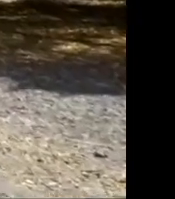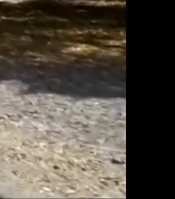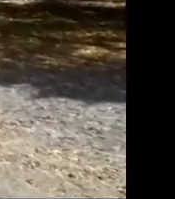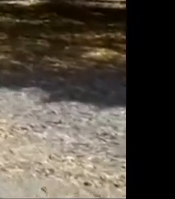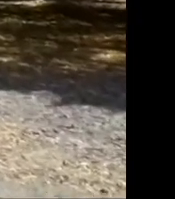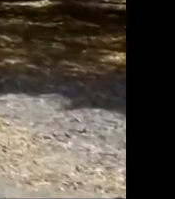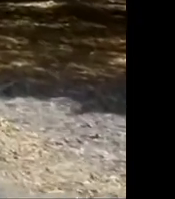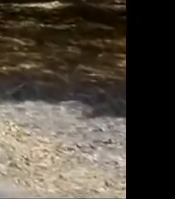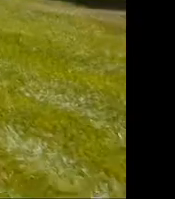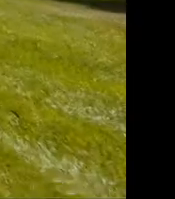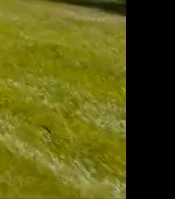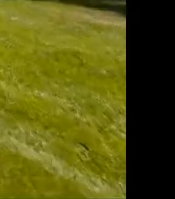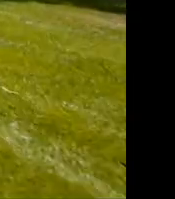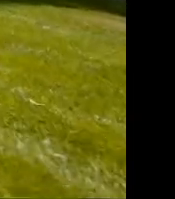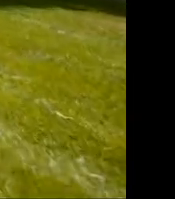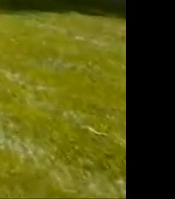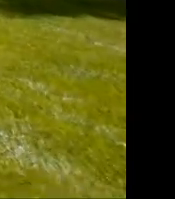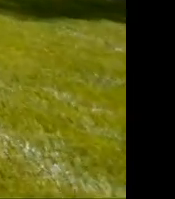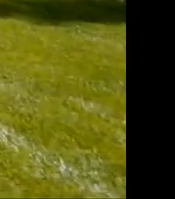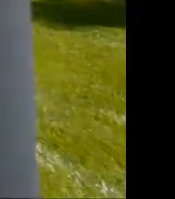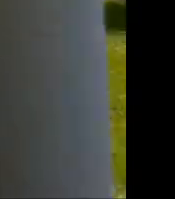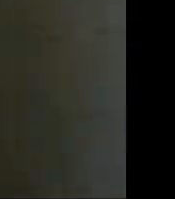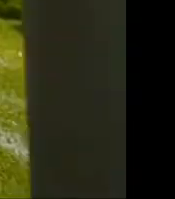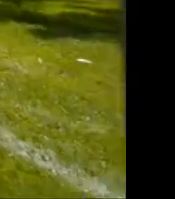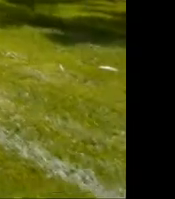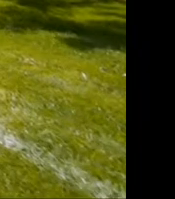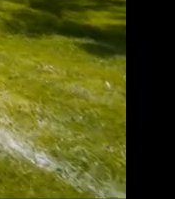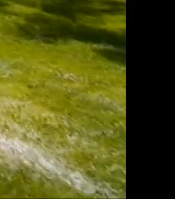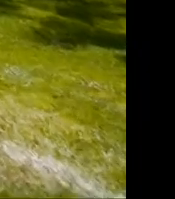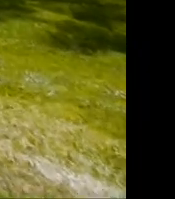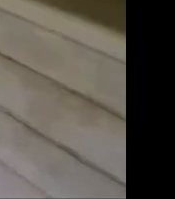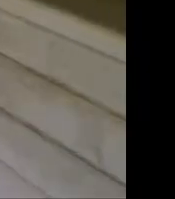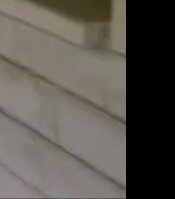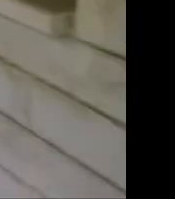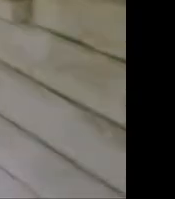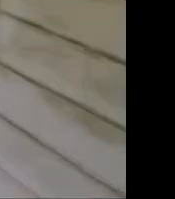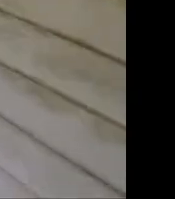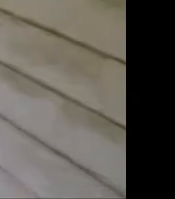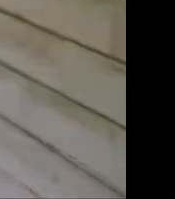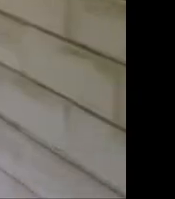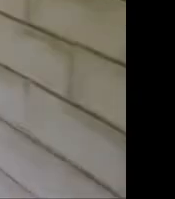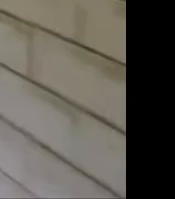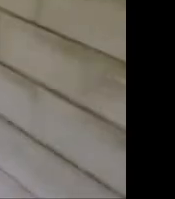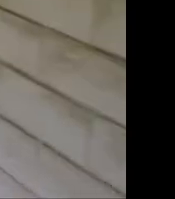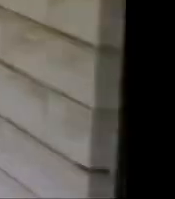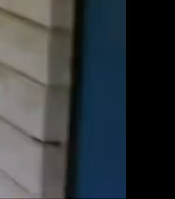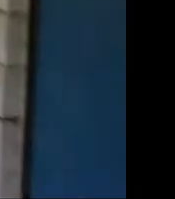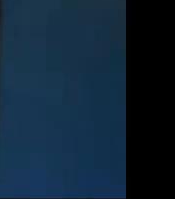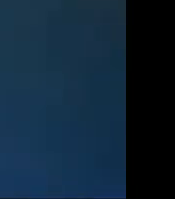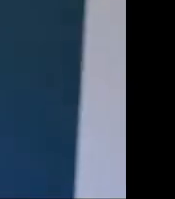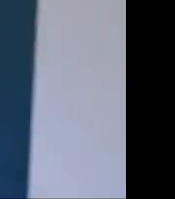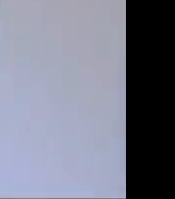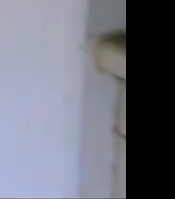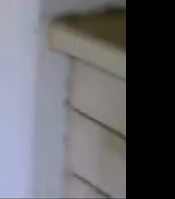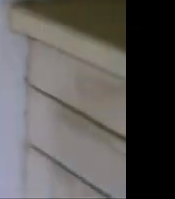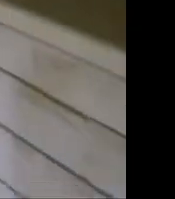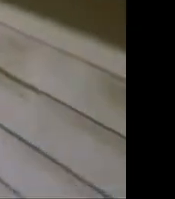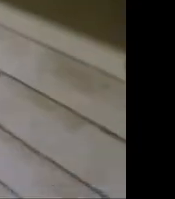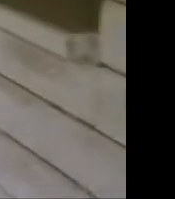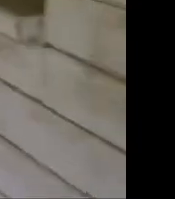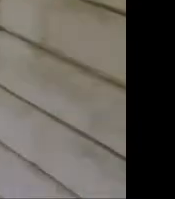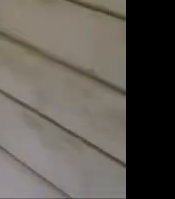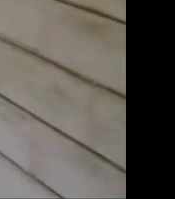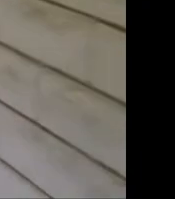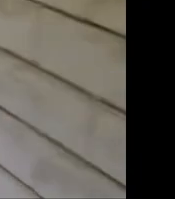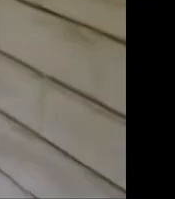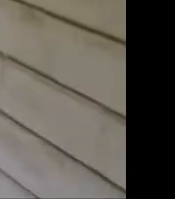community college choice. I felt proud. Amongst the world of chaos, I felt grounded in my education. As my second year at Cuesta came along, I was allowed an in-person